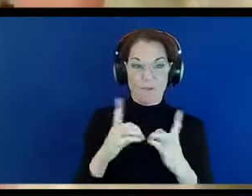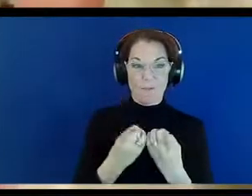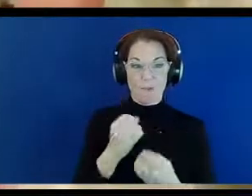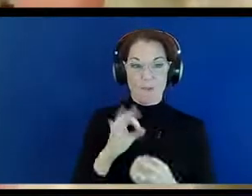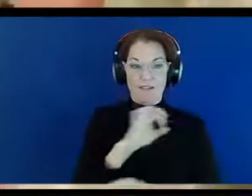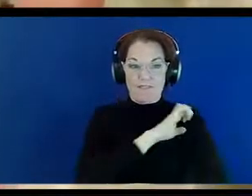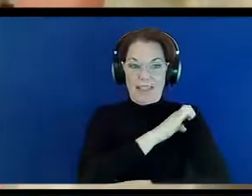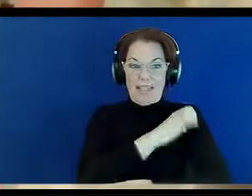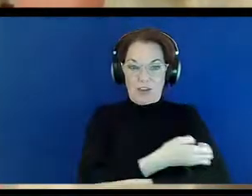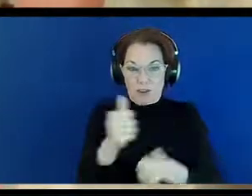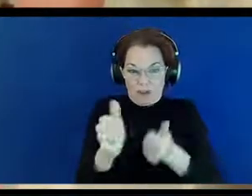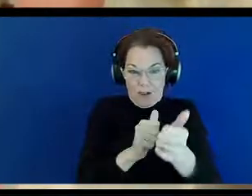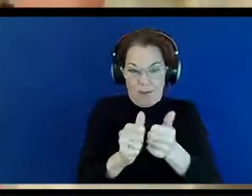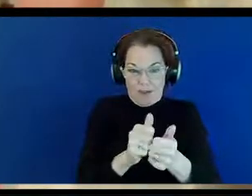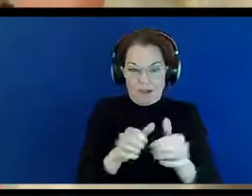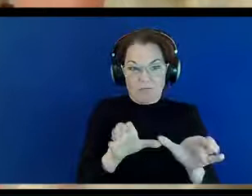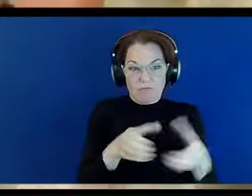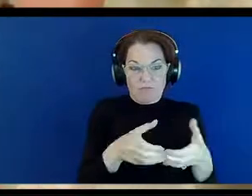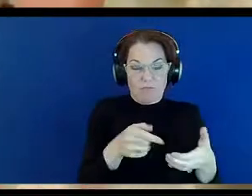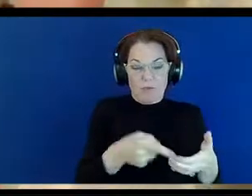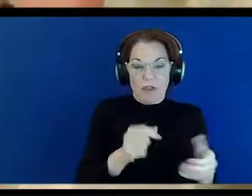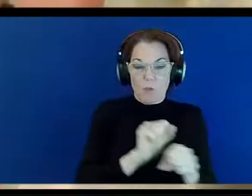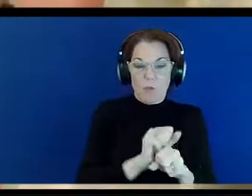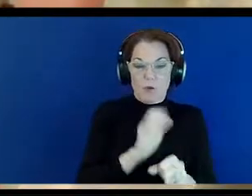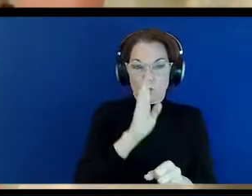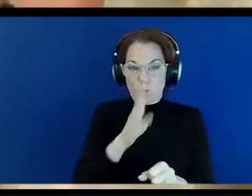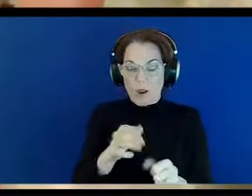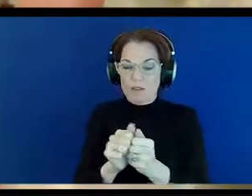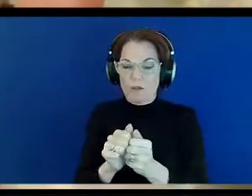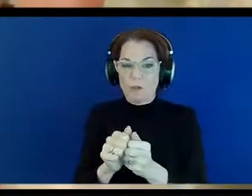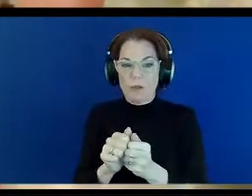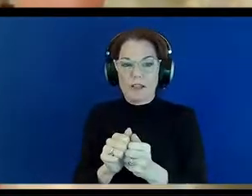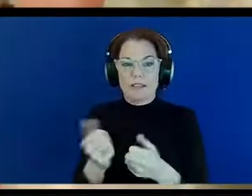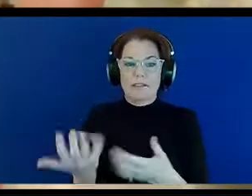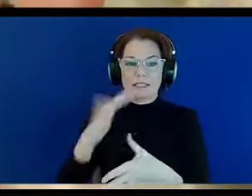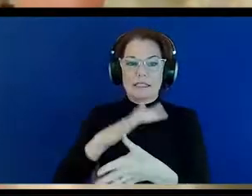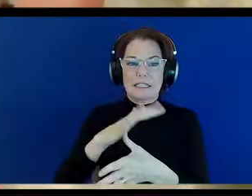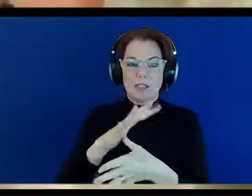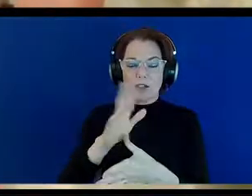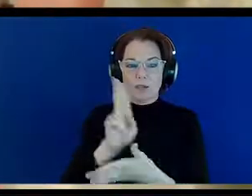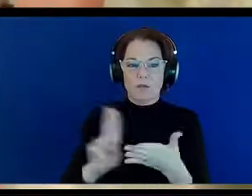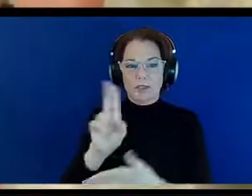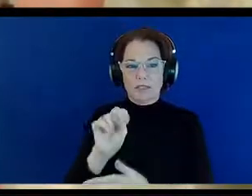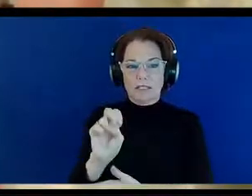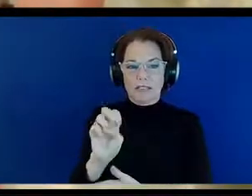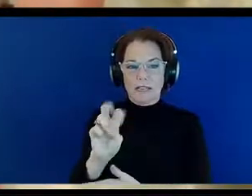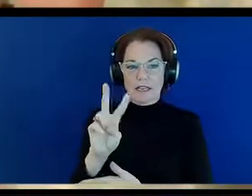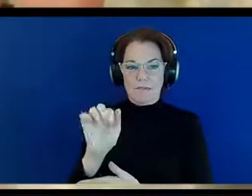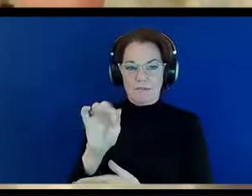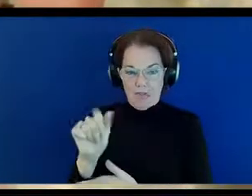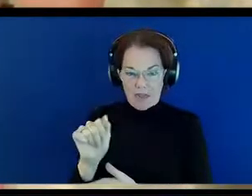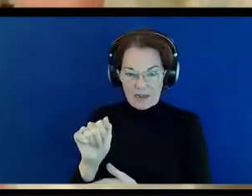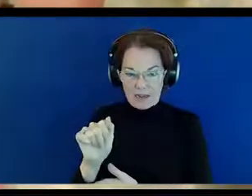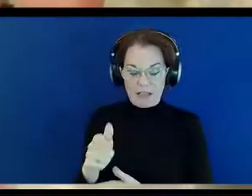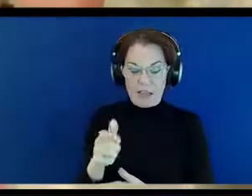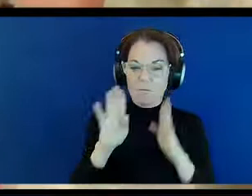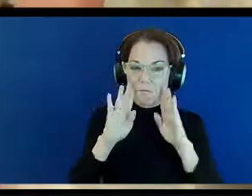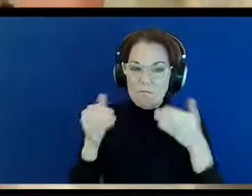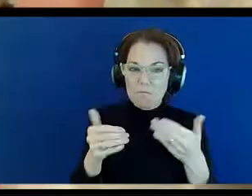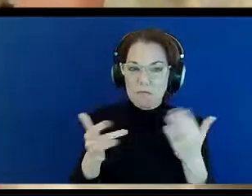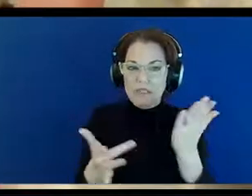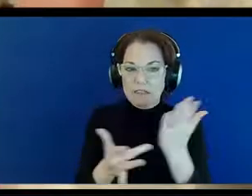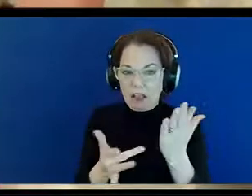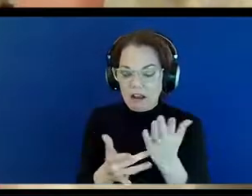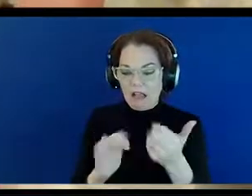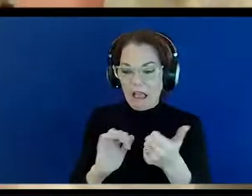competition when they worked directly with Nevada seniors to build a home designed to help older adults age in place, powered entirely by solar